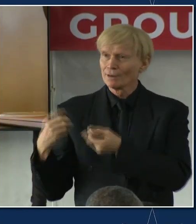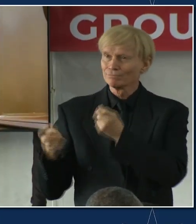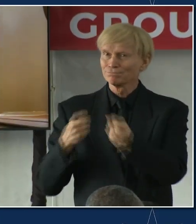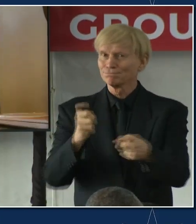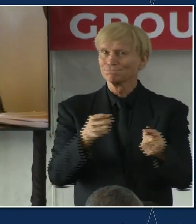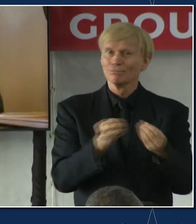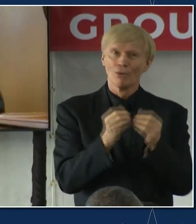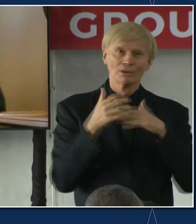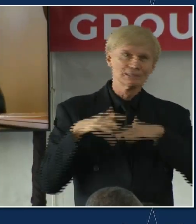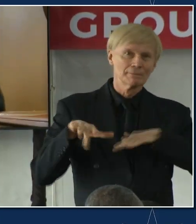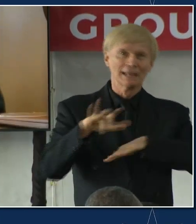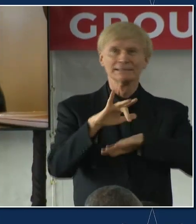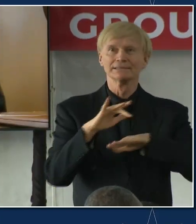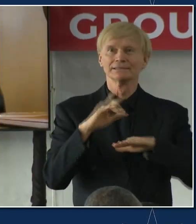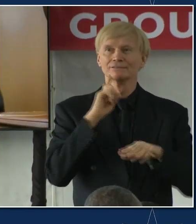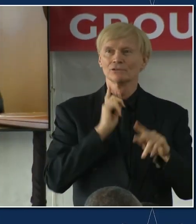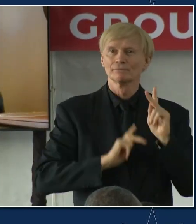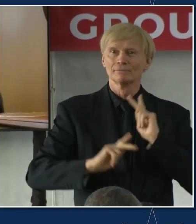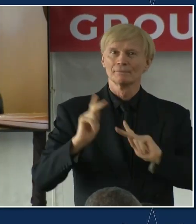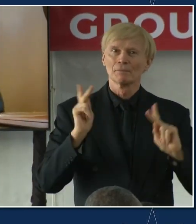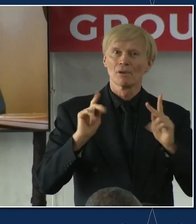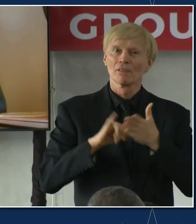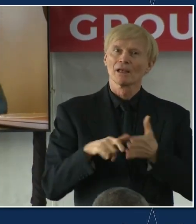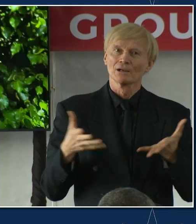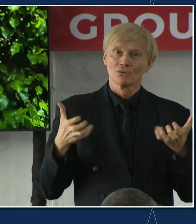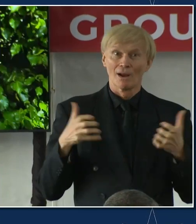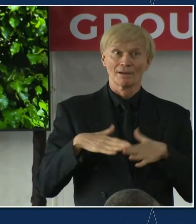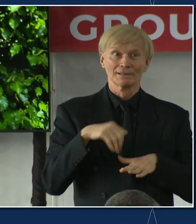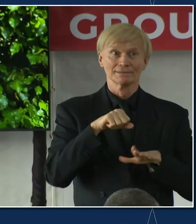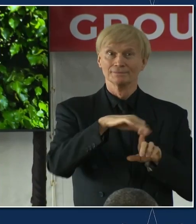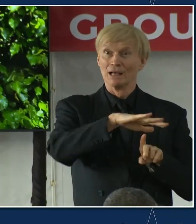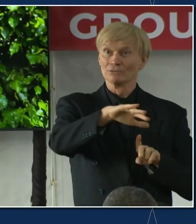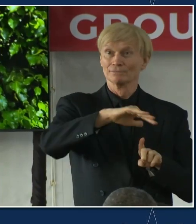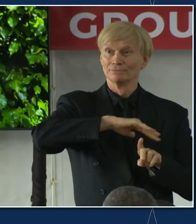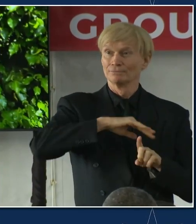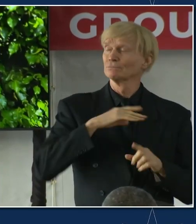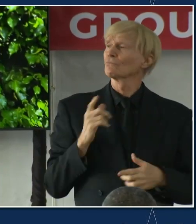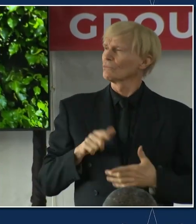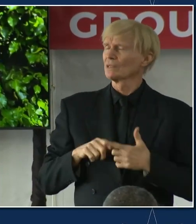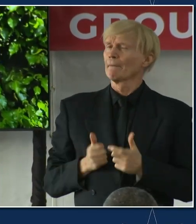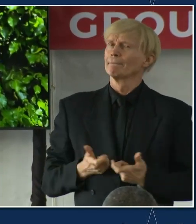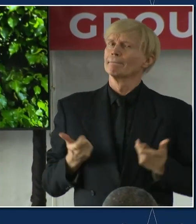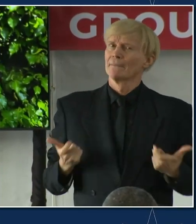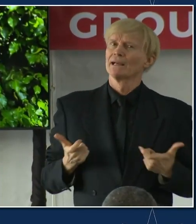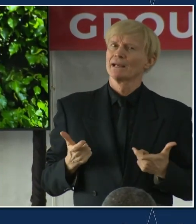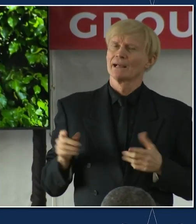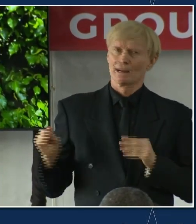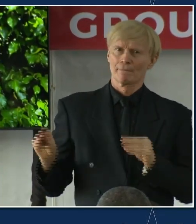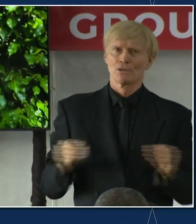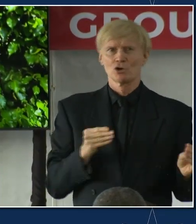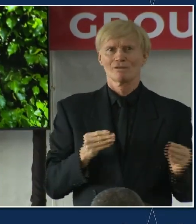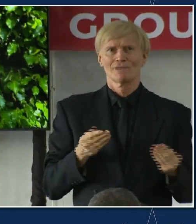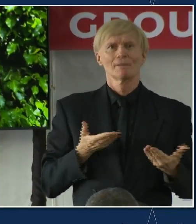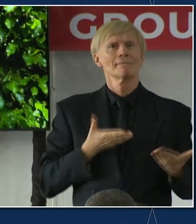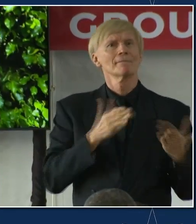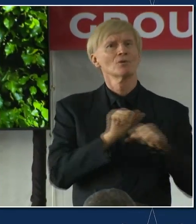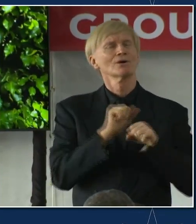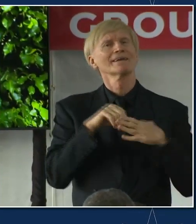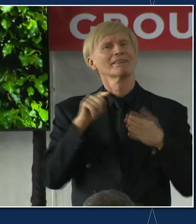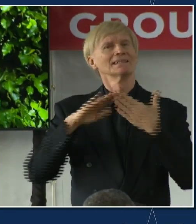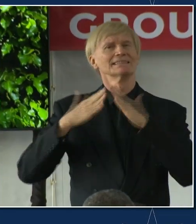just more space for people to do what they want to do on their own terms. This is a big move, bringing that work back to your city, I